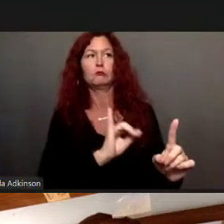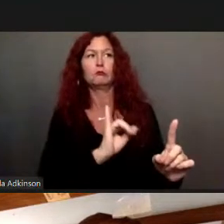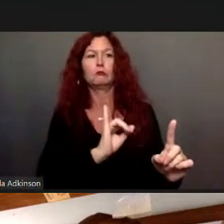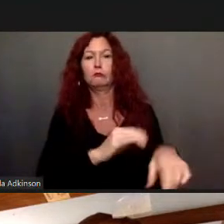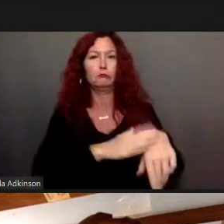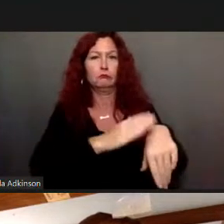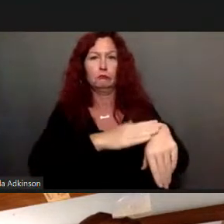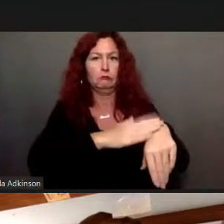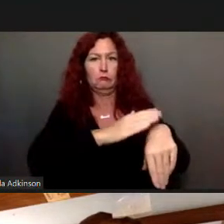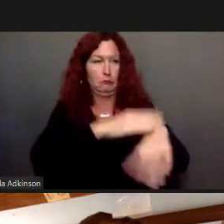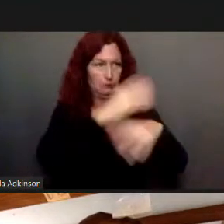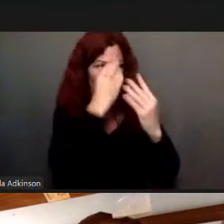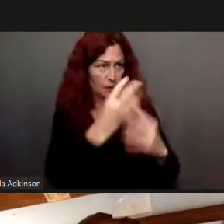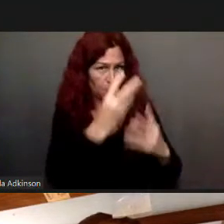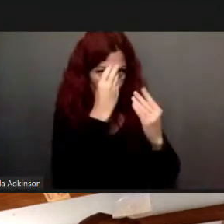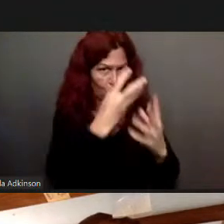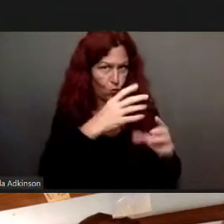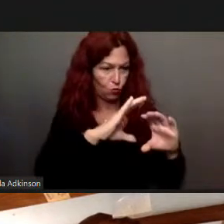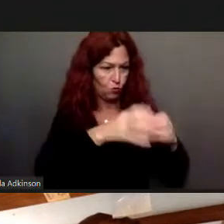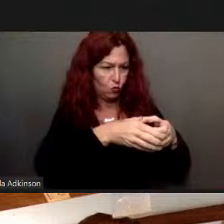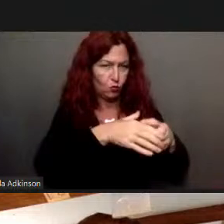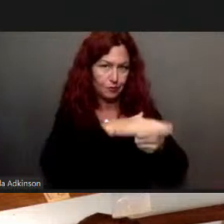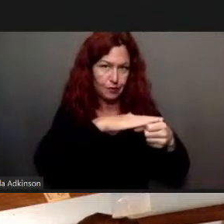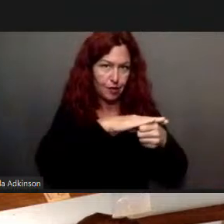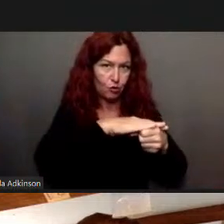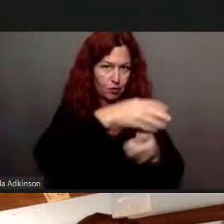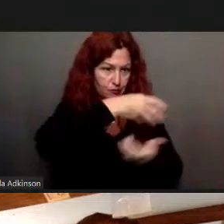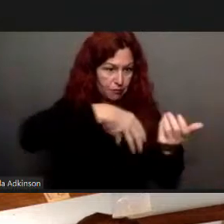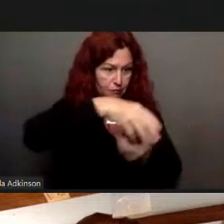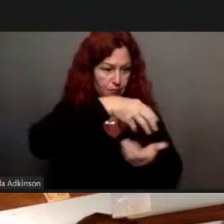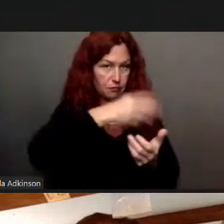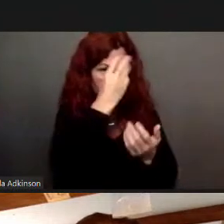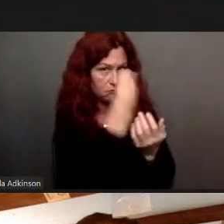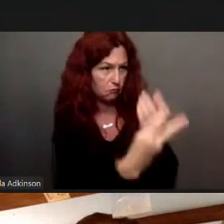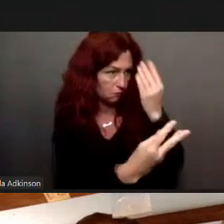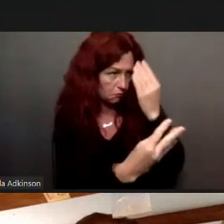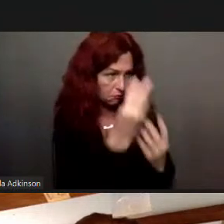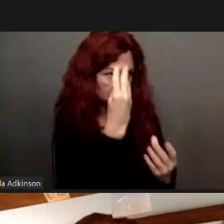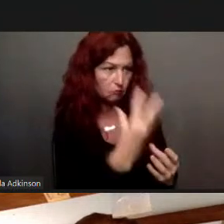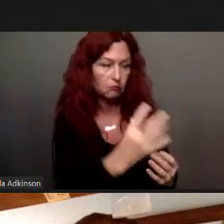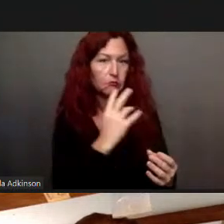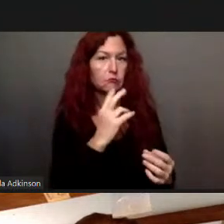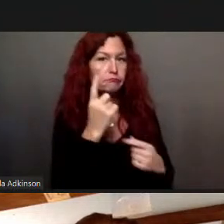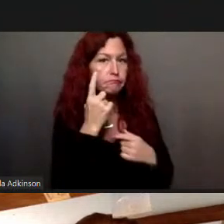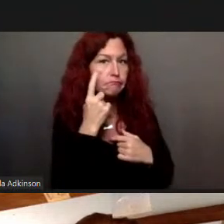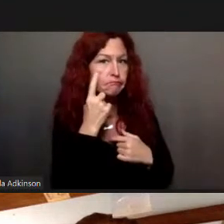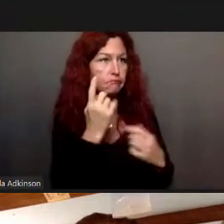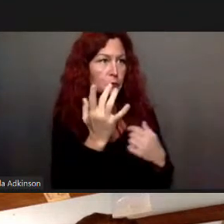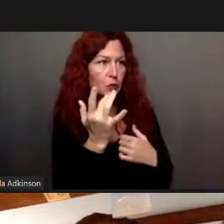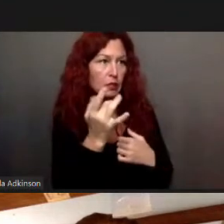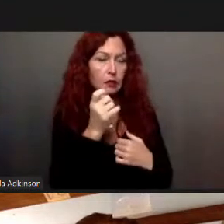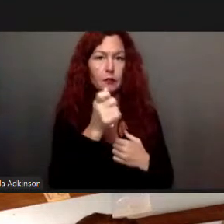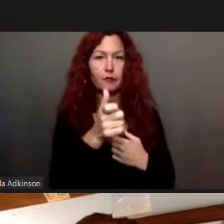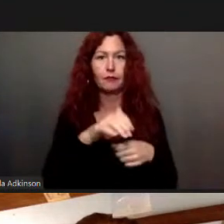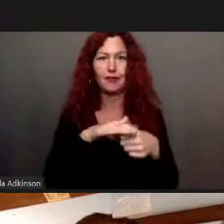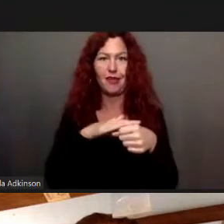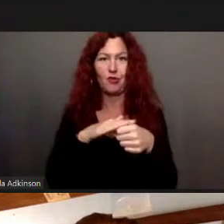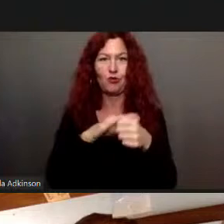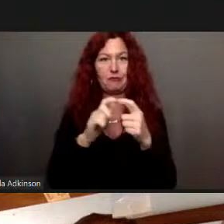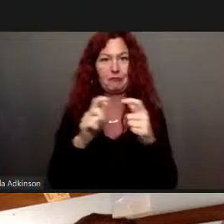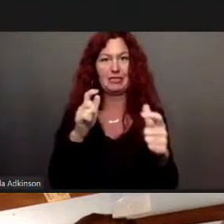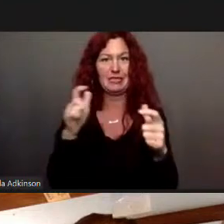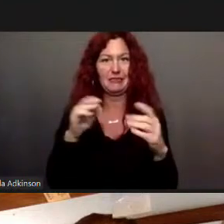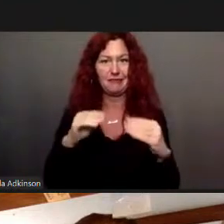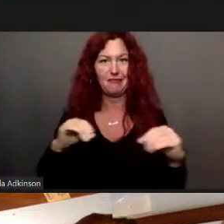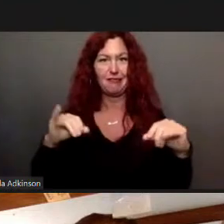of zero in where in that zip code are we really having the problems. And so the zip codes are pretty big areas. And so right now it's divided into